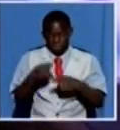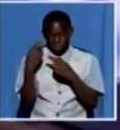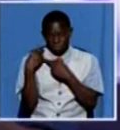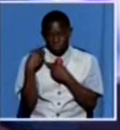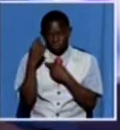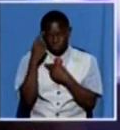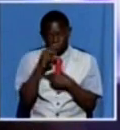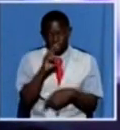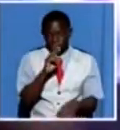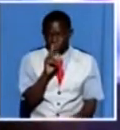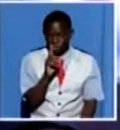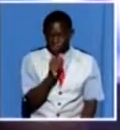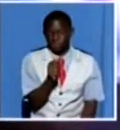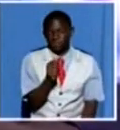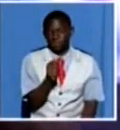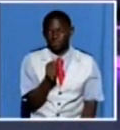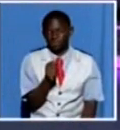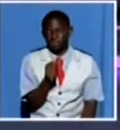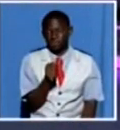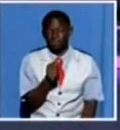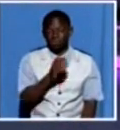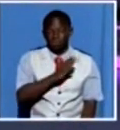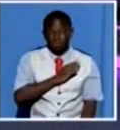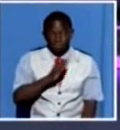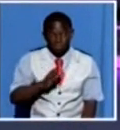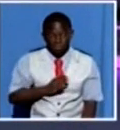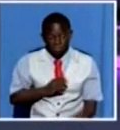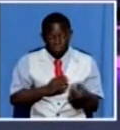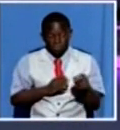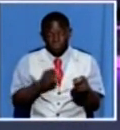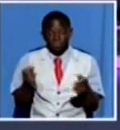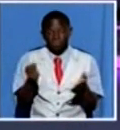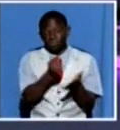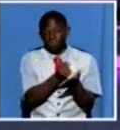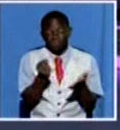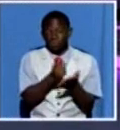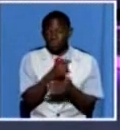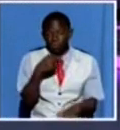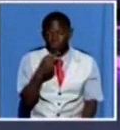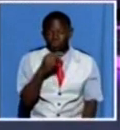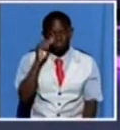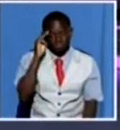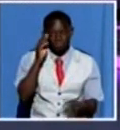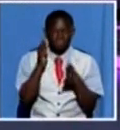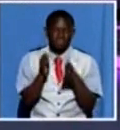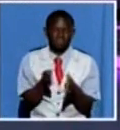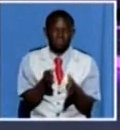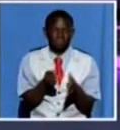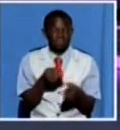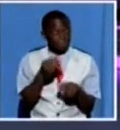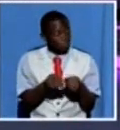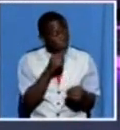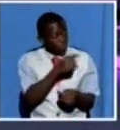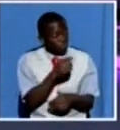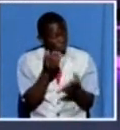what it is the board is appointed by the minister, but you don't just you cast a blanket. you're looking for statement and evidence. said, You're looking for